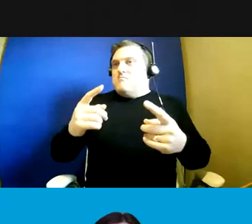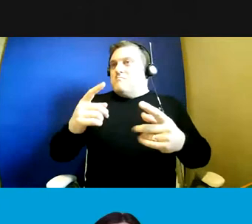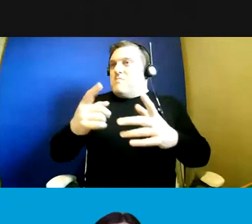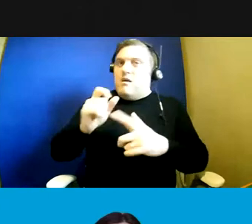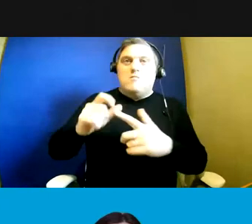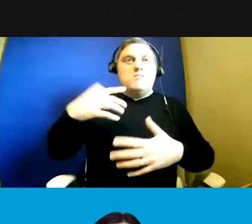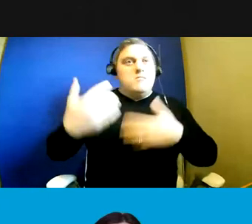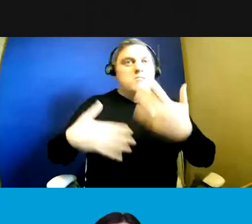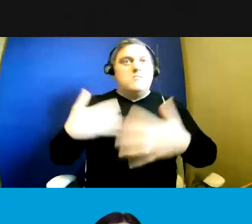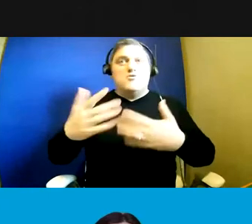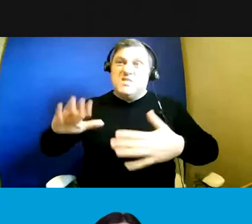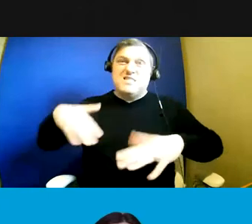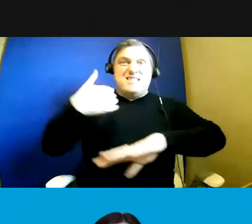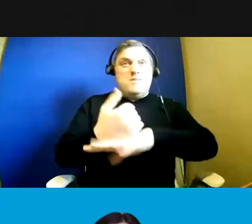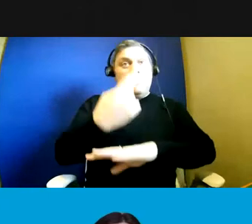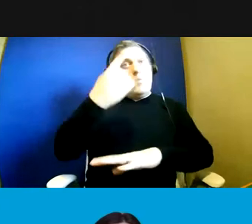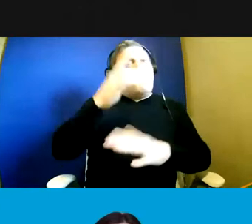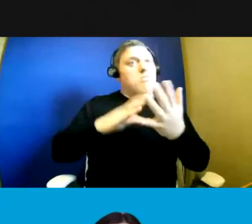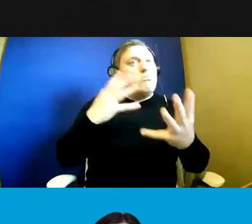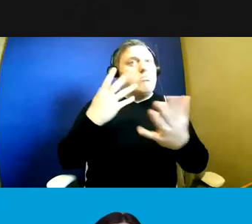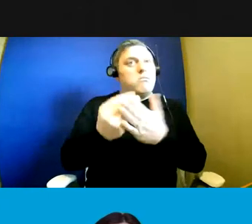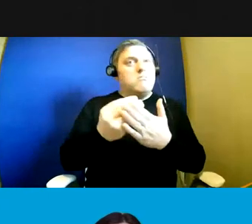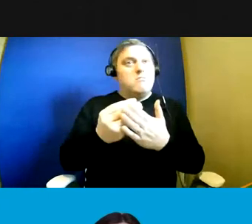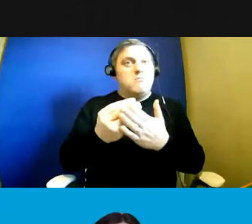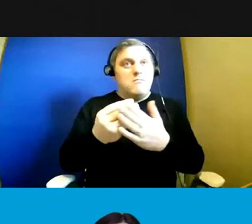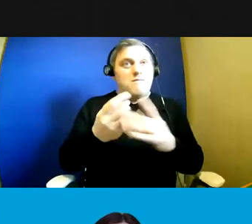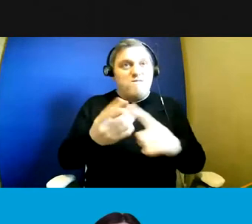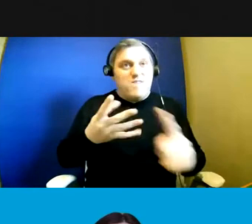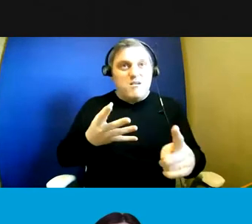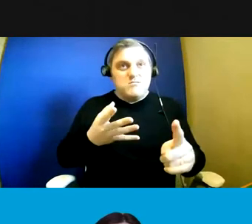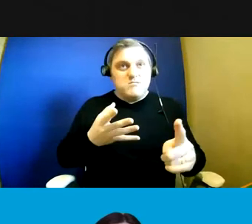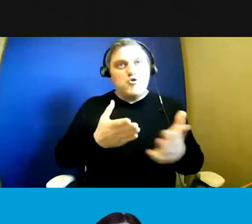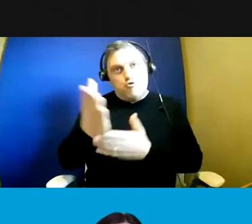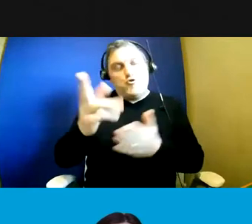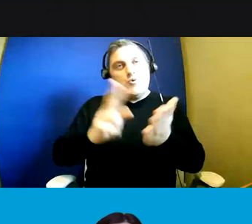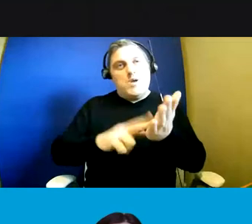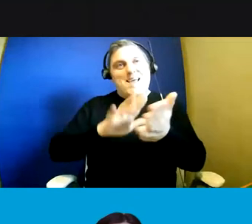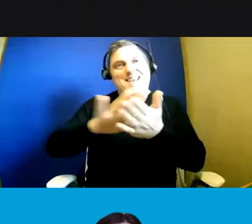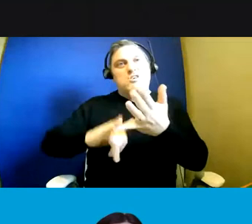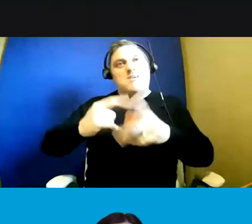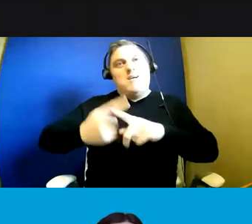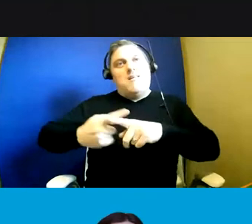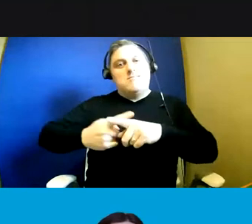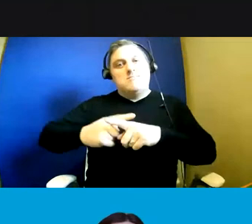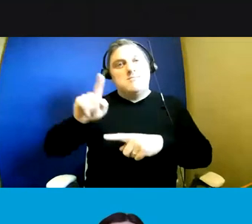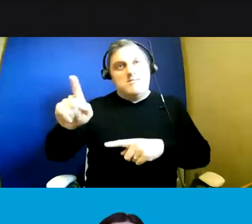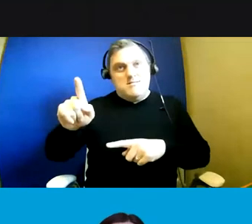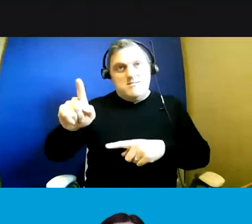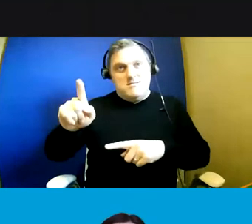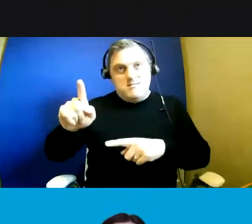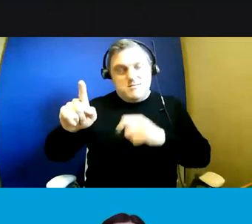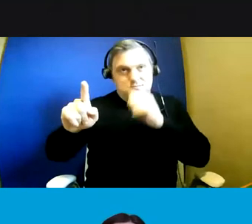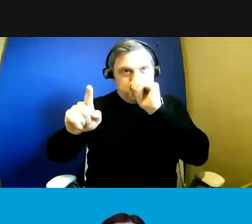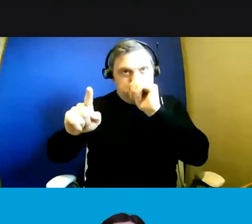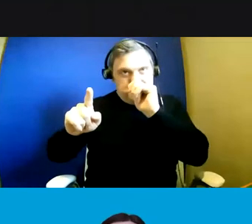running in a month time frame was all from NHSE. So I suppose in some respects it's a